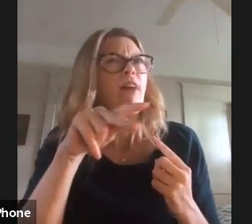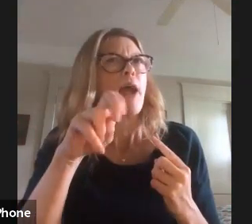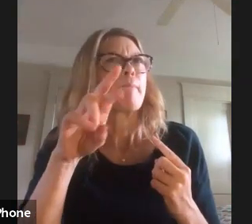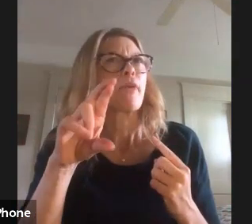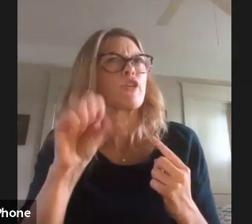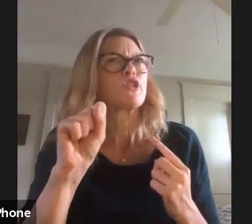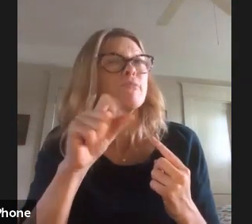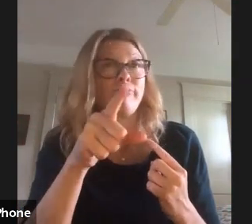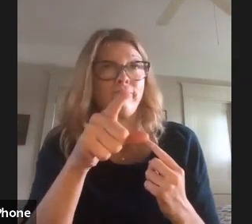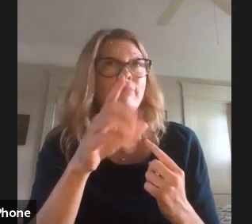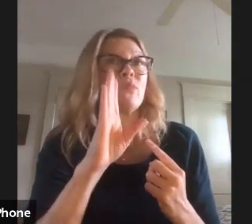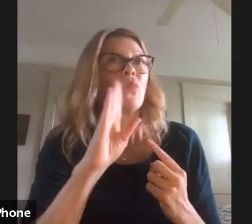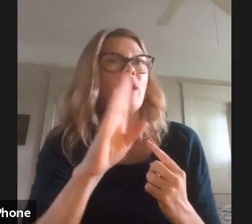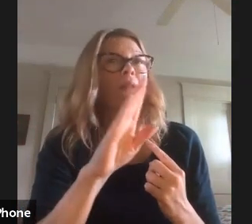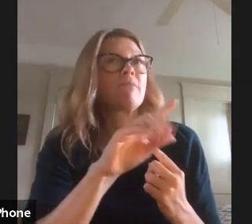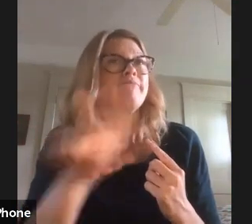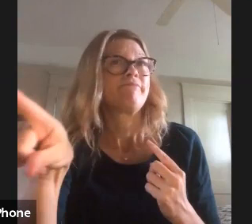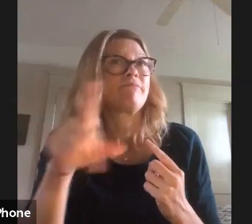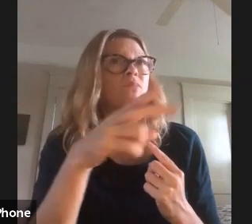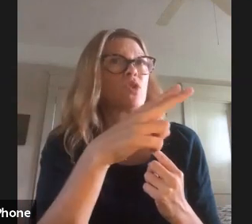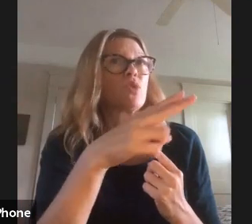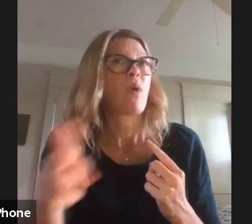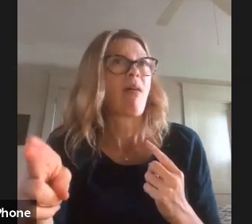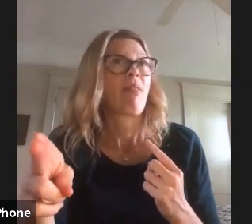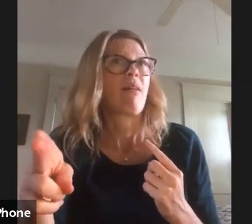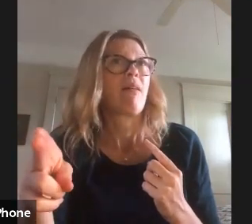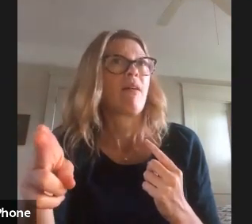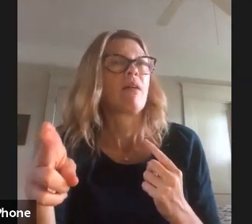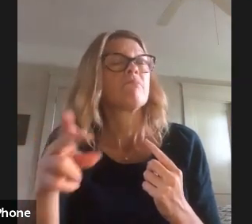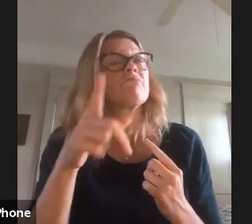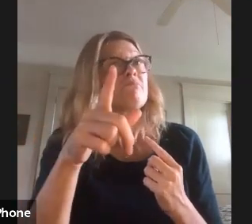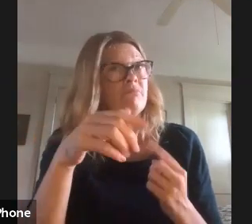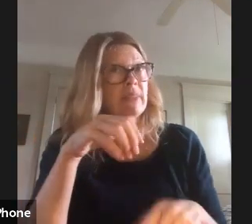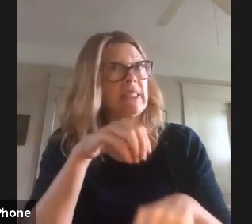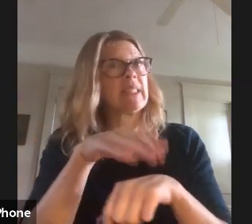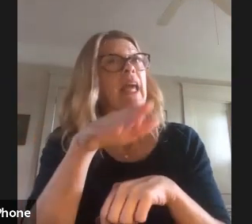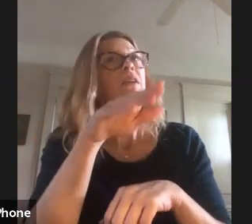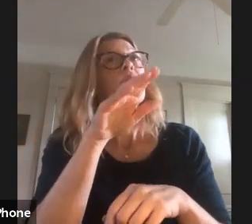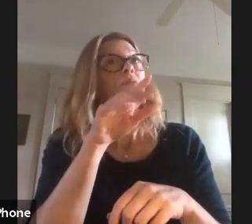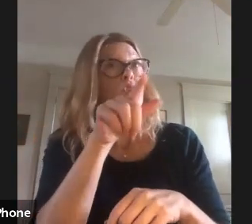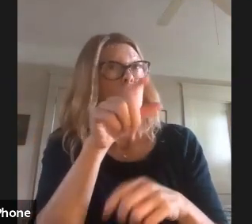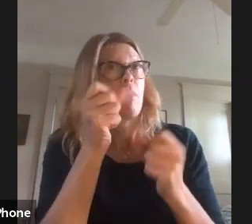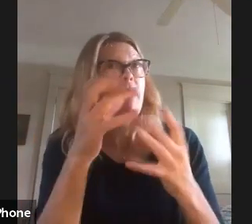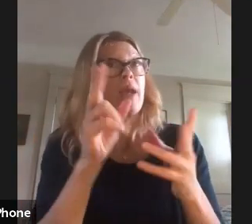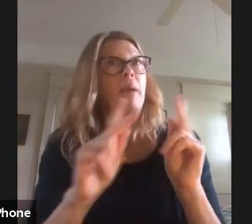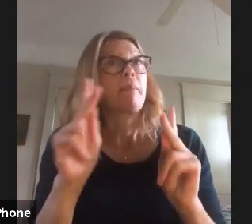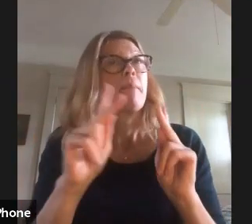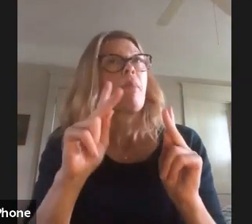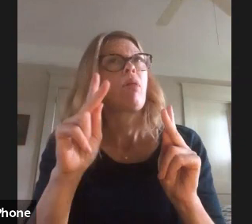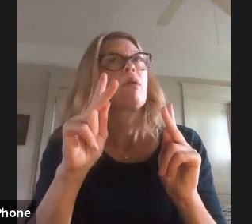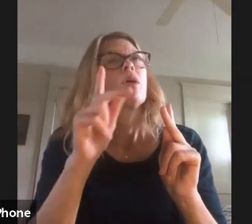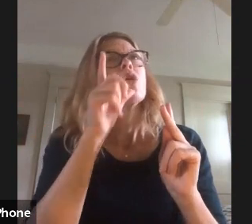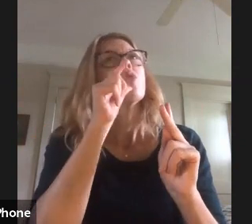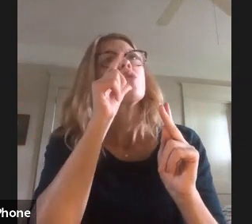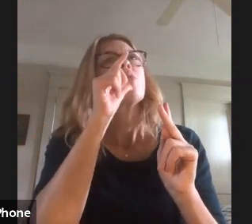Therefore, I send you prophets, sages, and scribes, some of whom you will kill and crucify, and some you